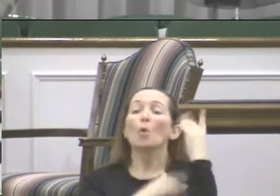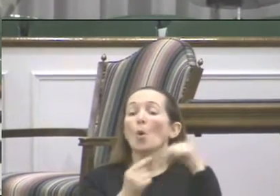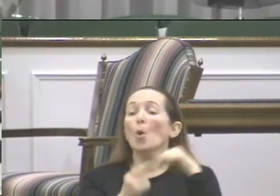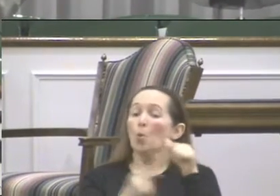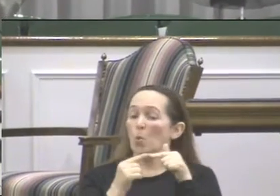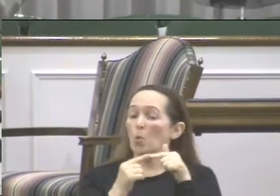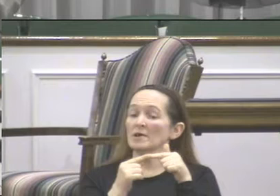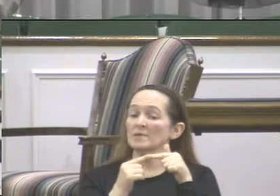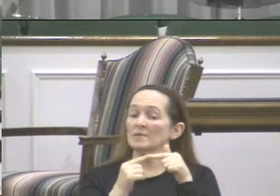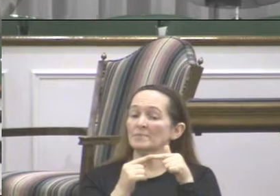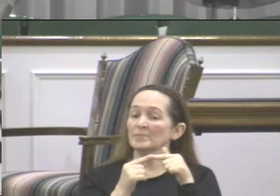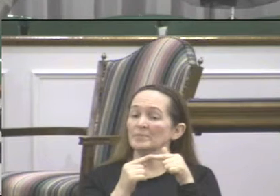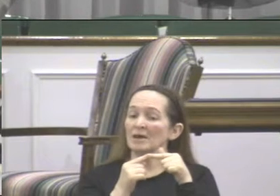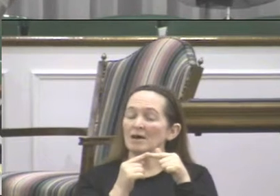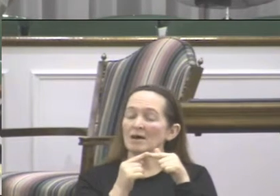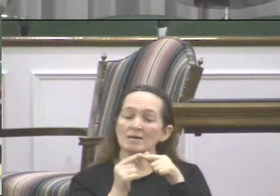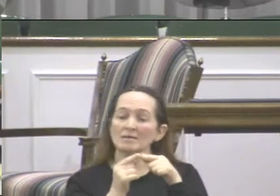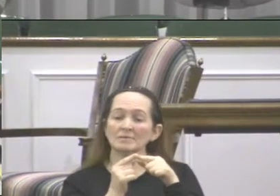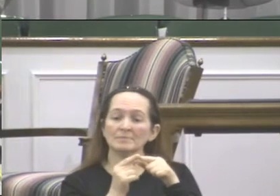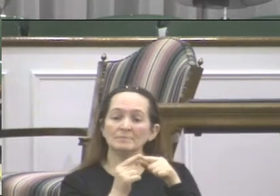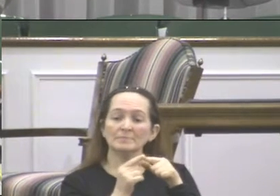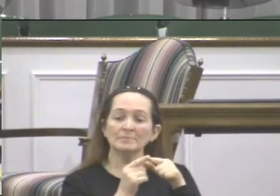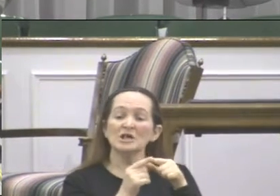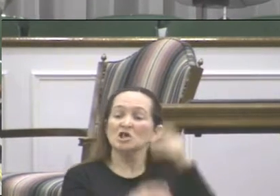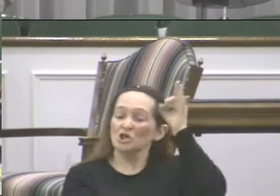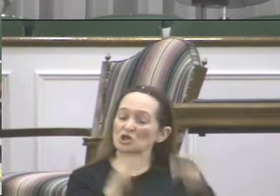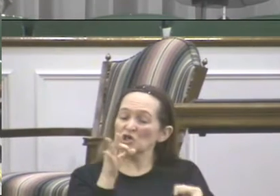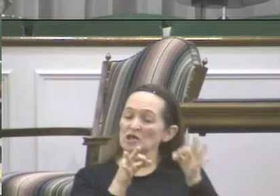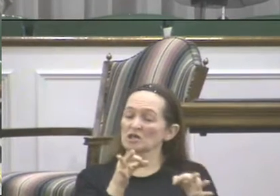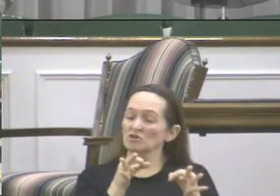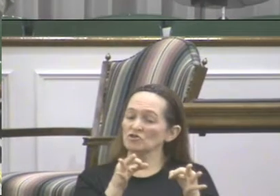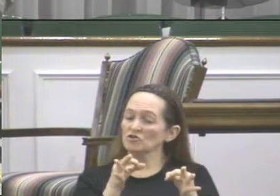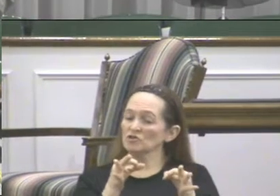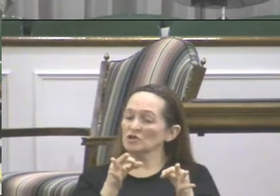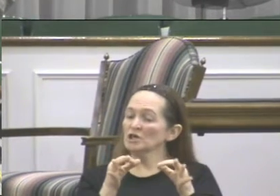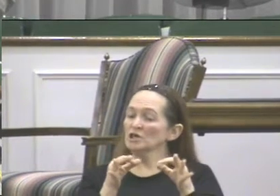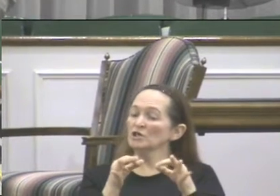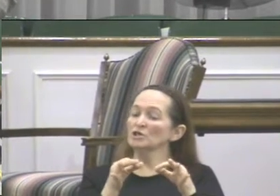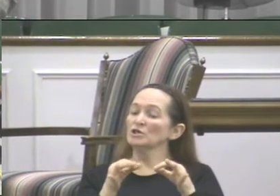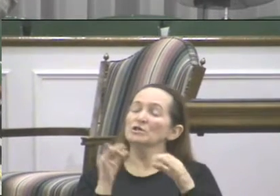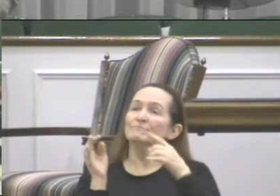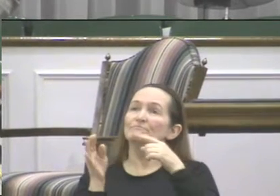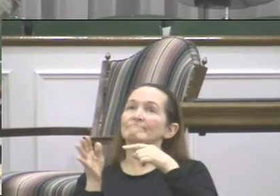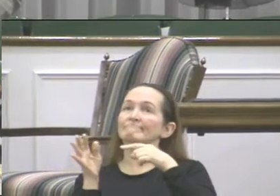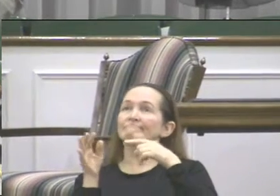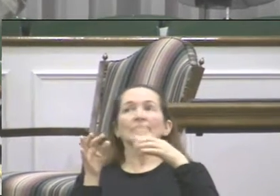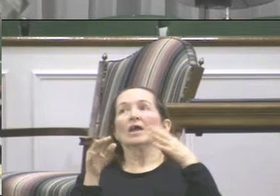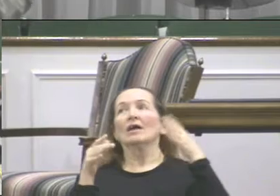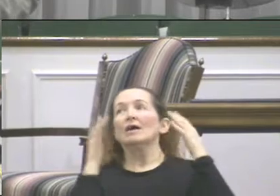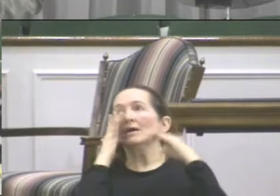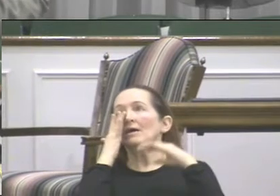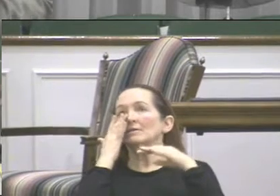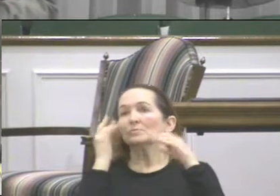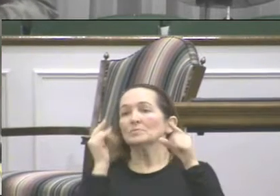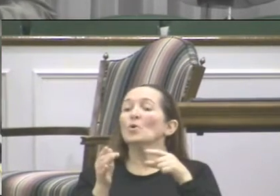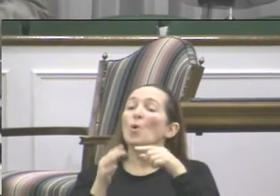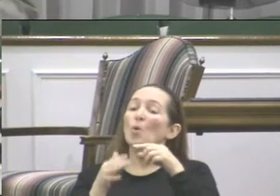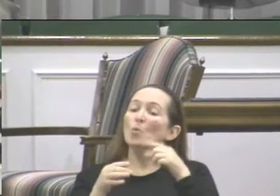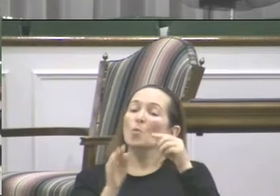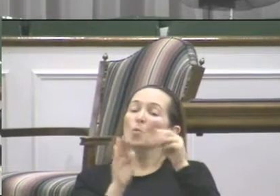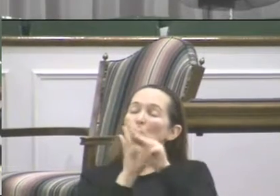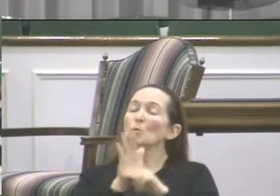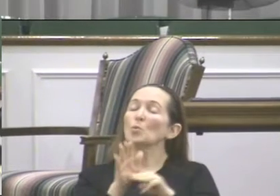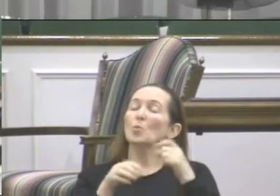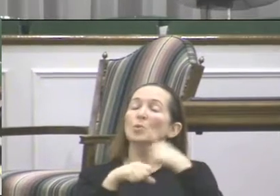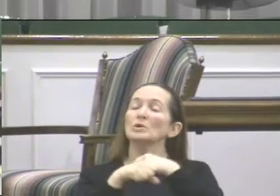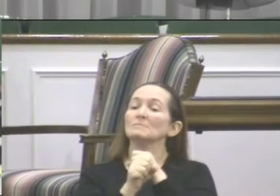all Jews was made known to Esther and to Mordecai, Mordecai had requested that Esther